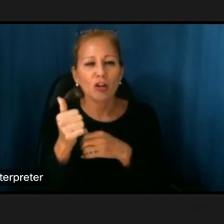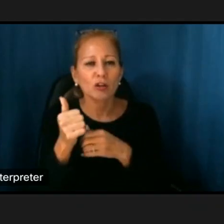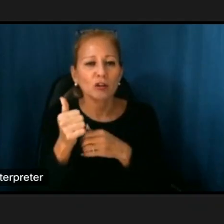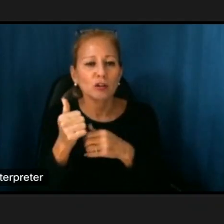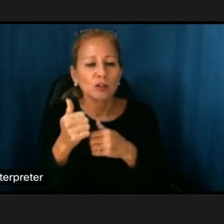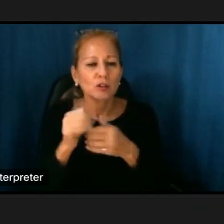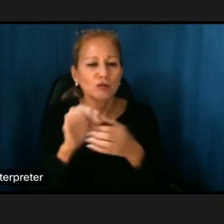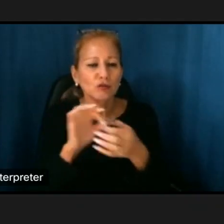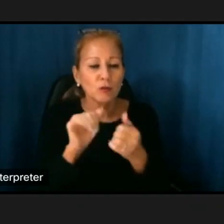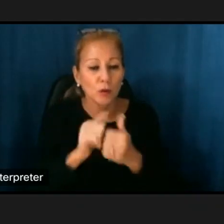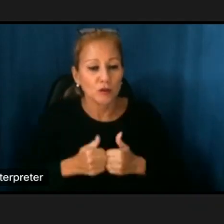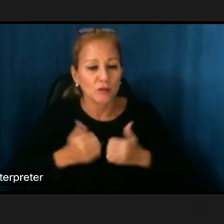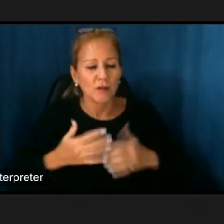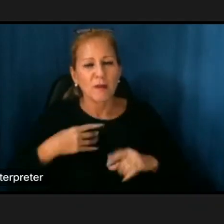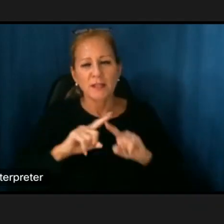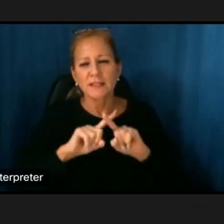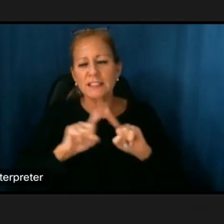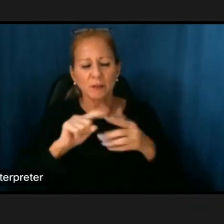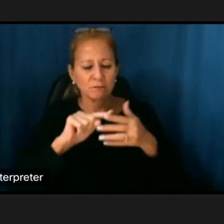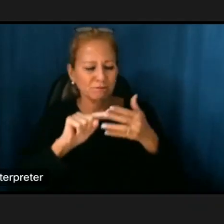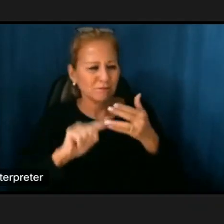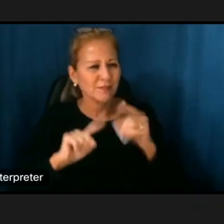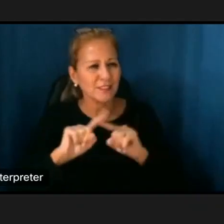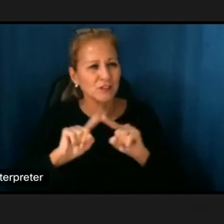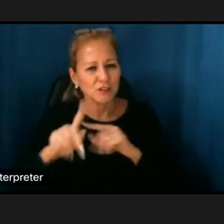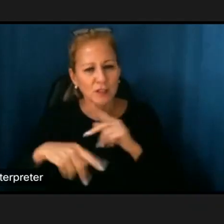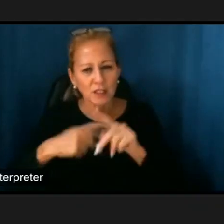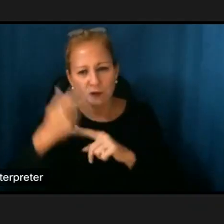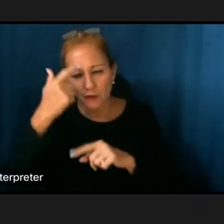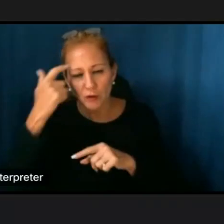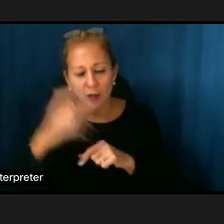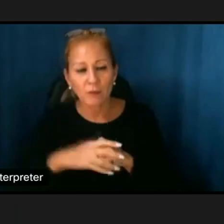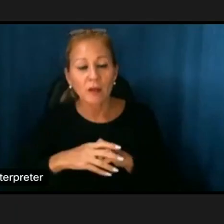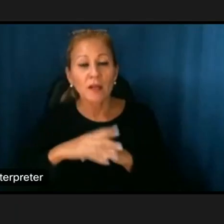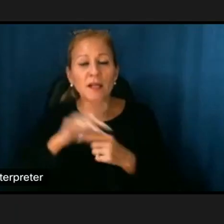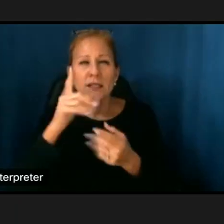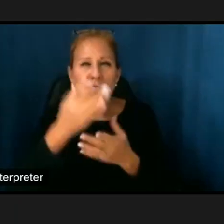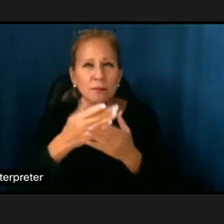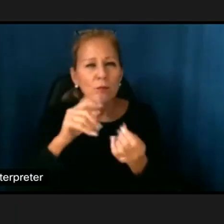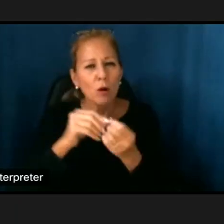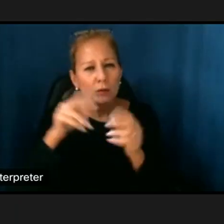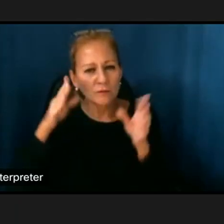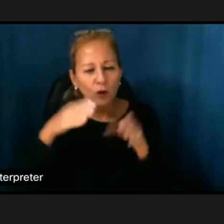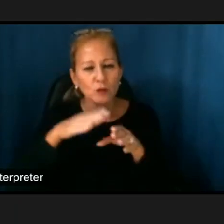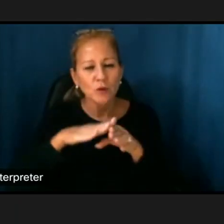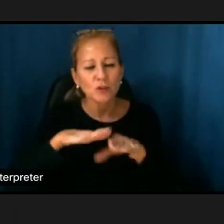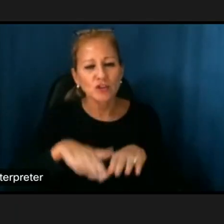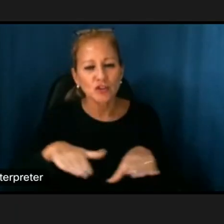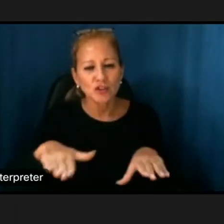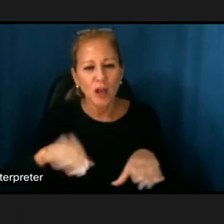survivors of many different kinds of trauma, particularly childhood sexual abuse. And so knowing